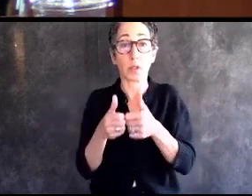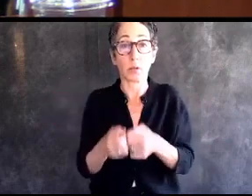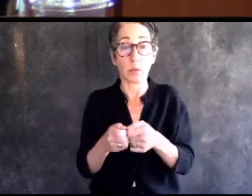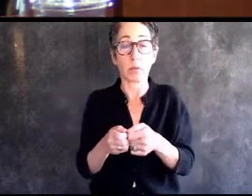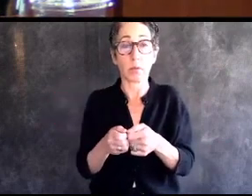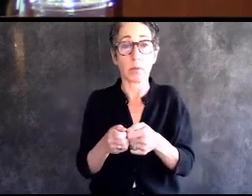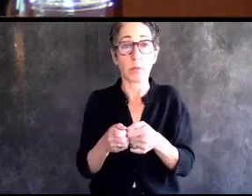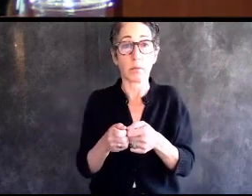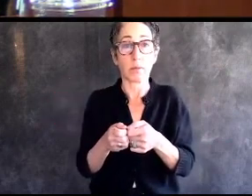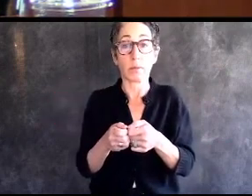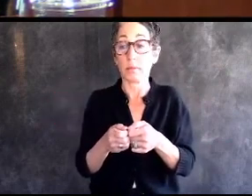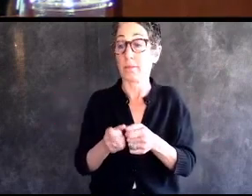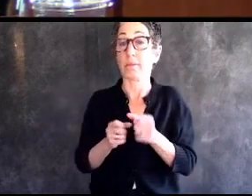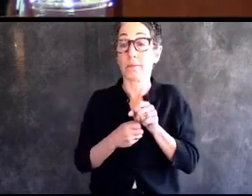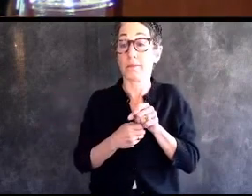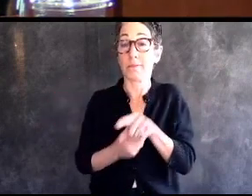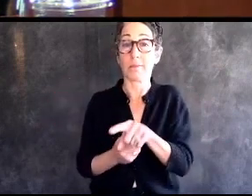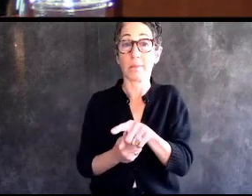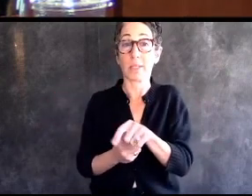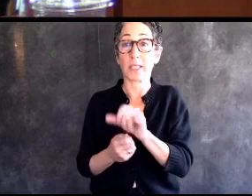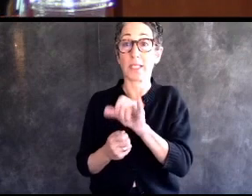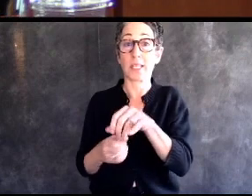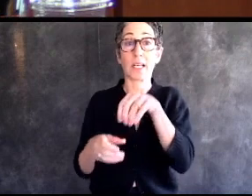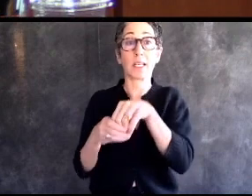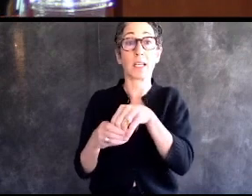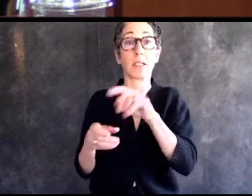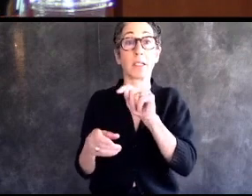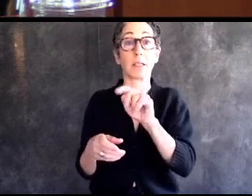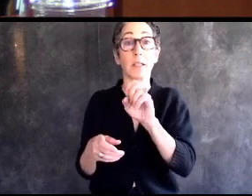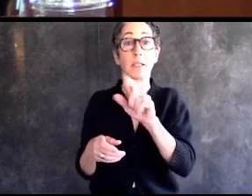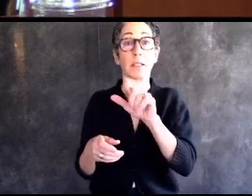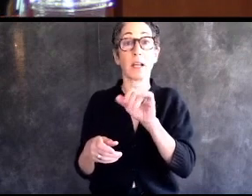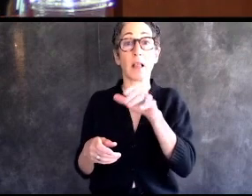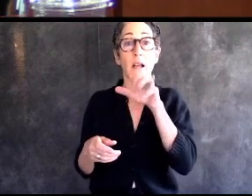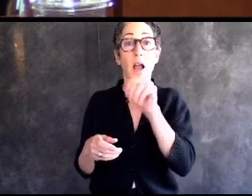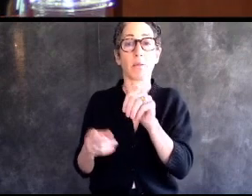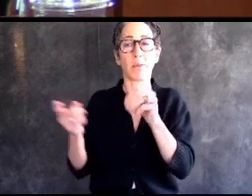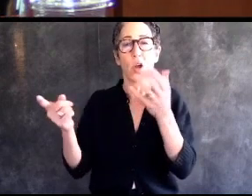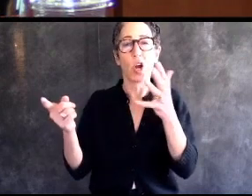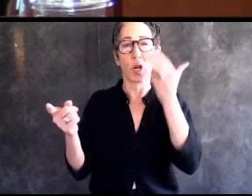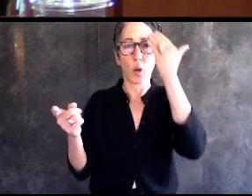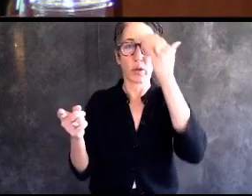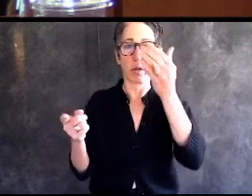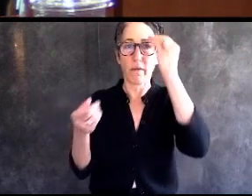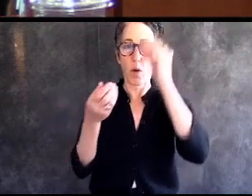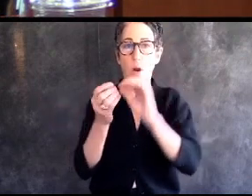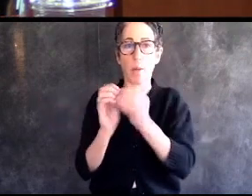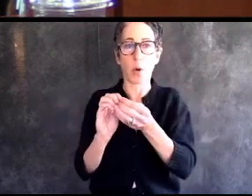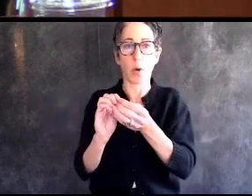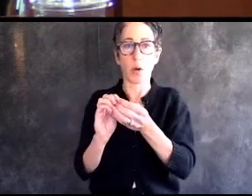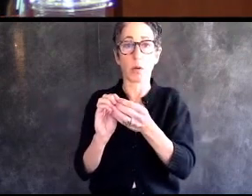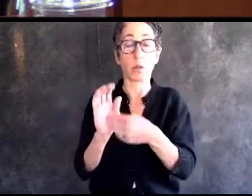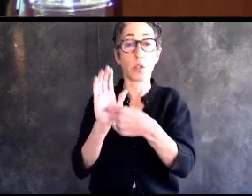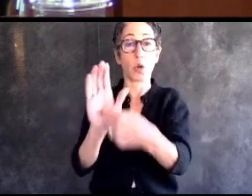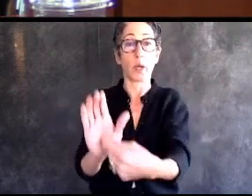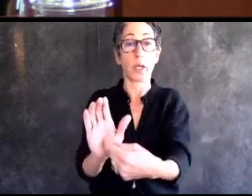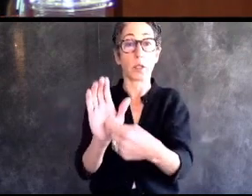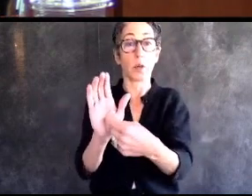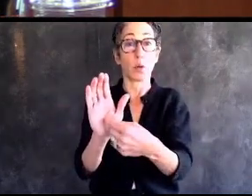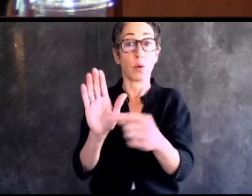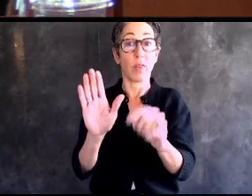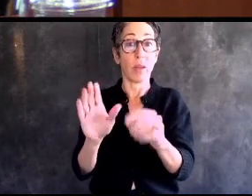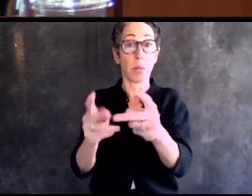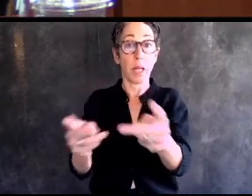it texts that, it stays in the telecom, which already know your phone number anyway, but you show that to the venue, which learns nothing about you, and